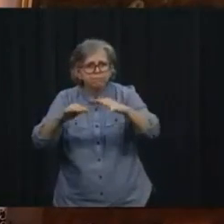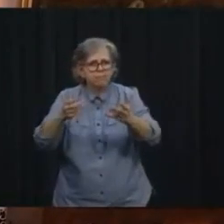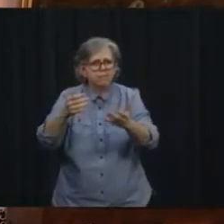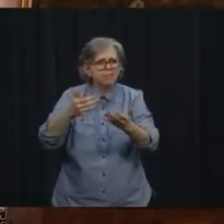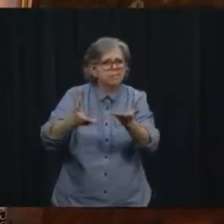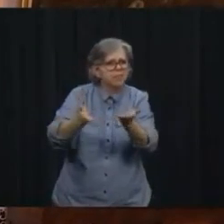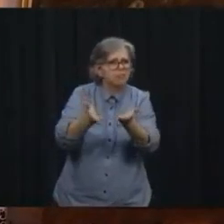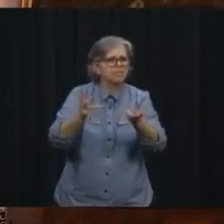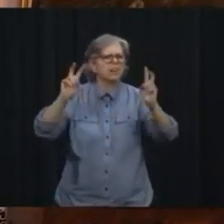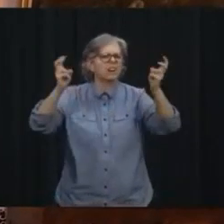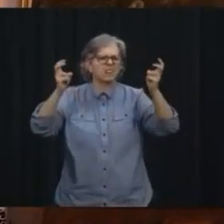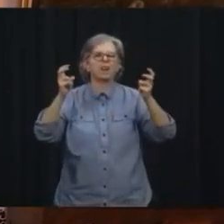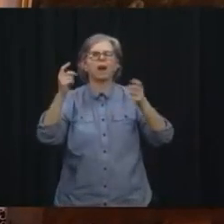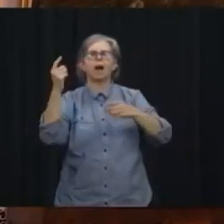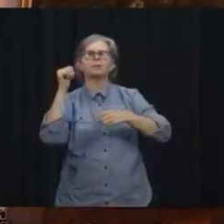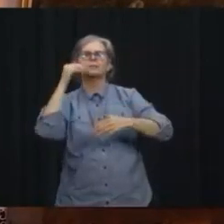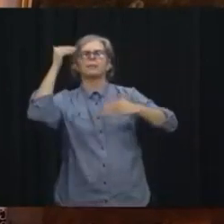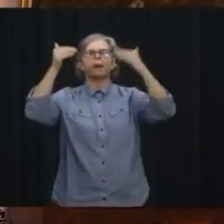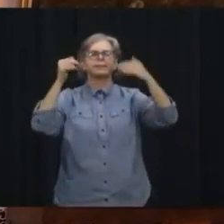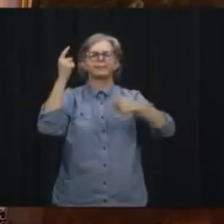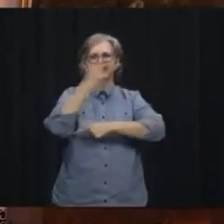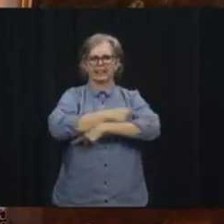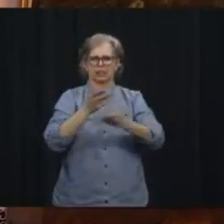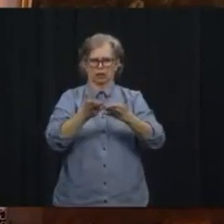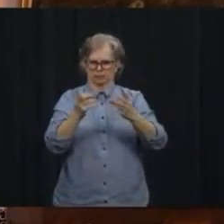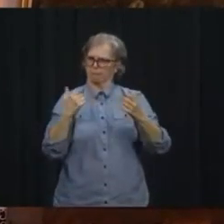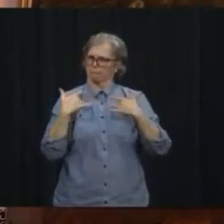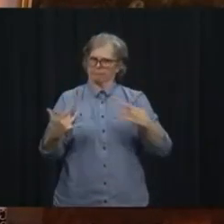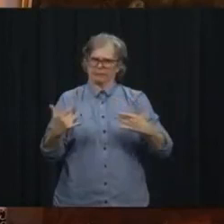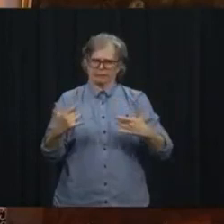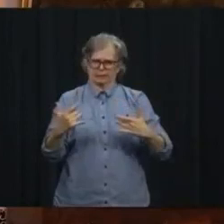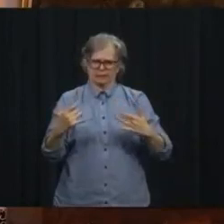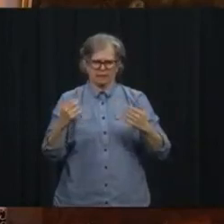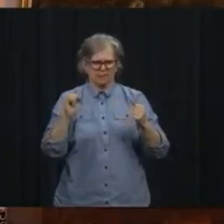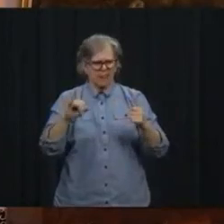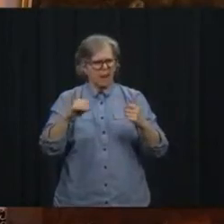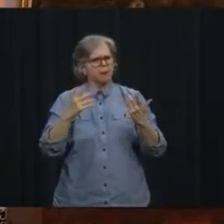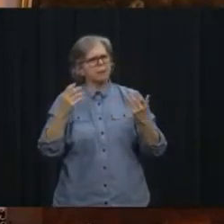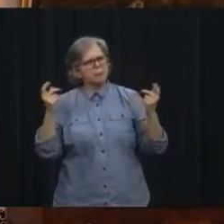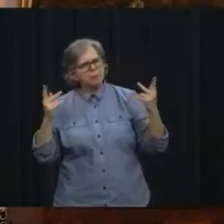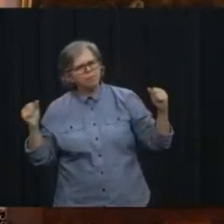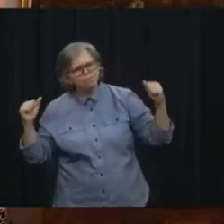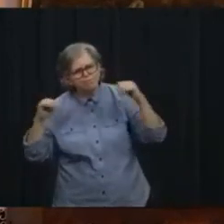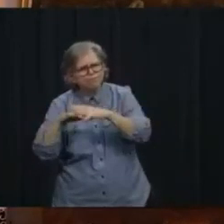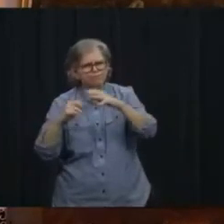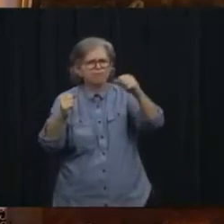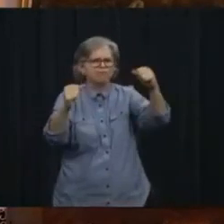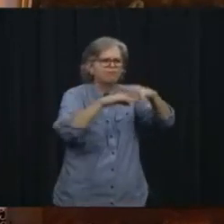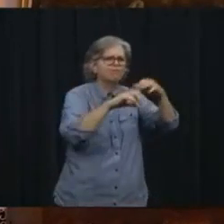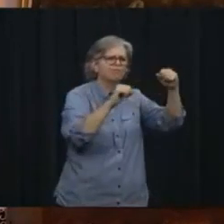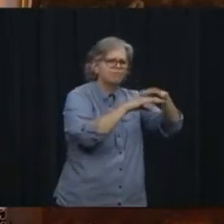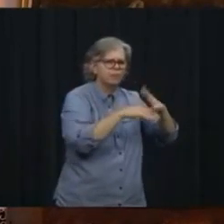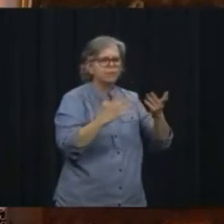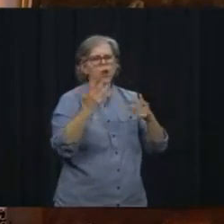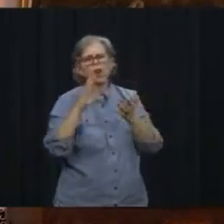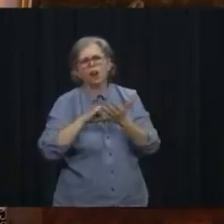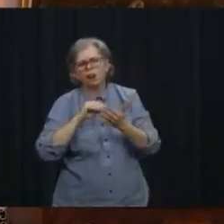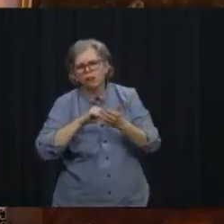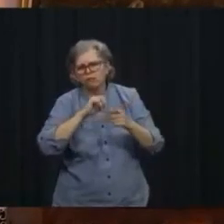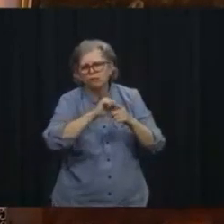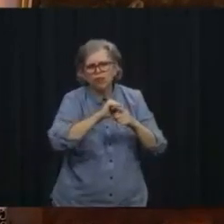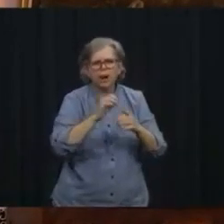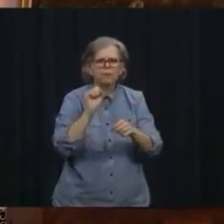be able to get the services that they needed. Today we can say that they will get these services, that there's